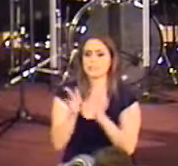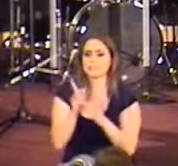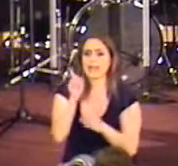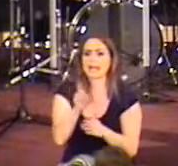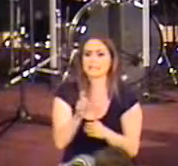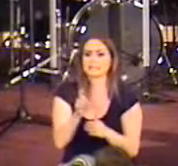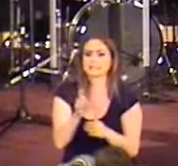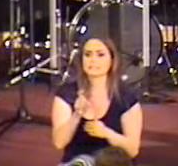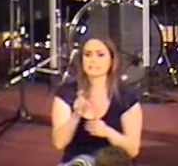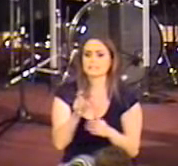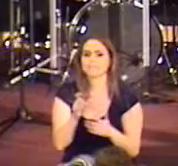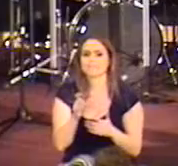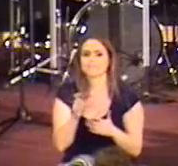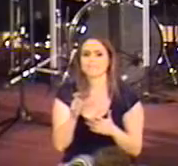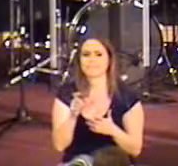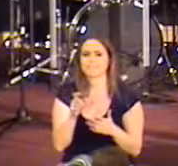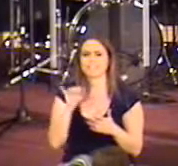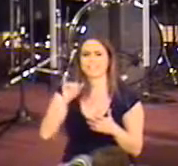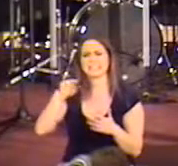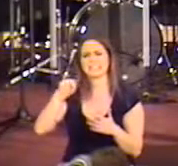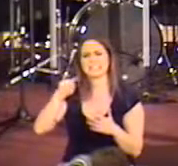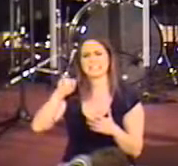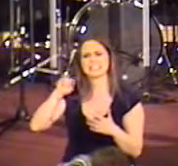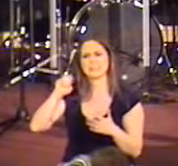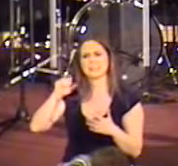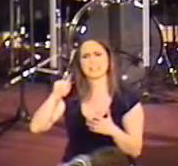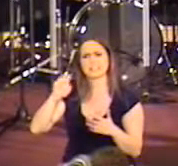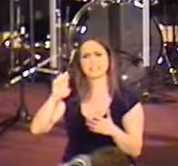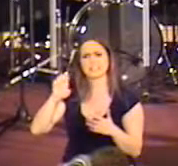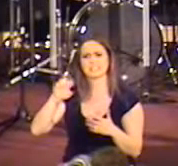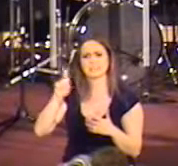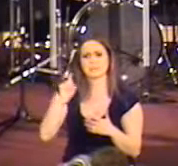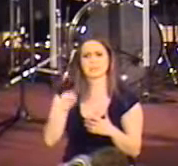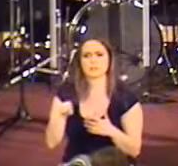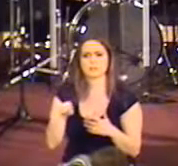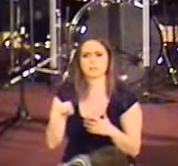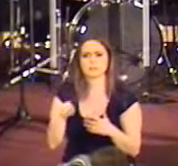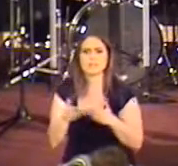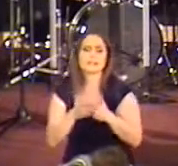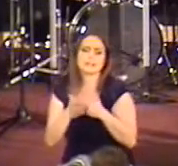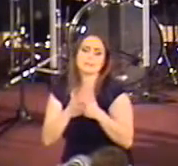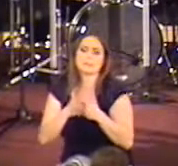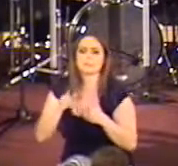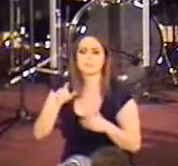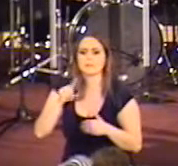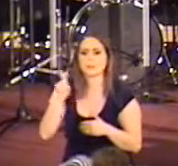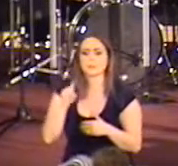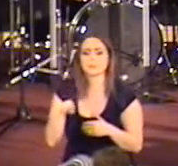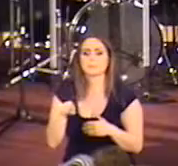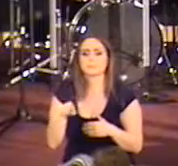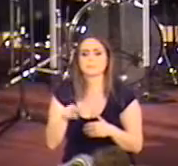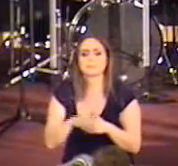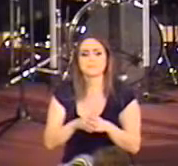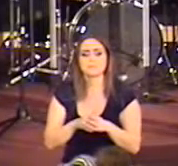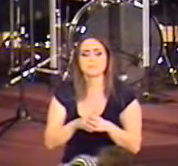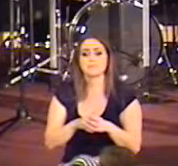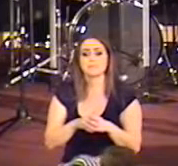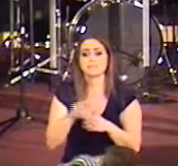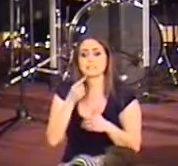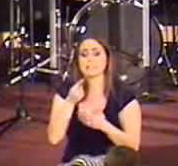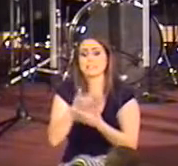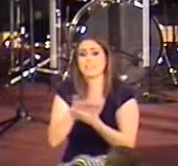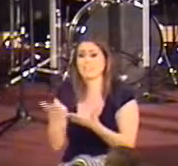feeding thousands, they're healing, and but Jesus starts teaching. And the sayings, it says, were getting hard.